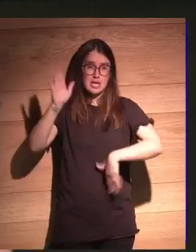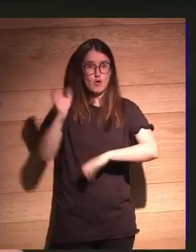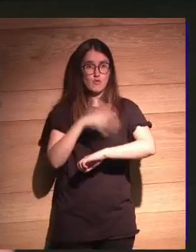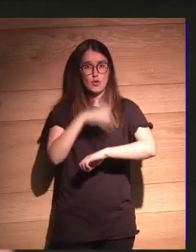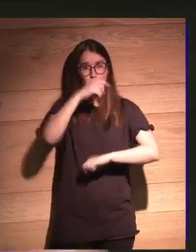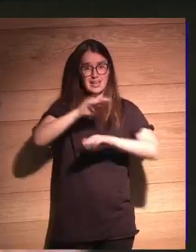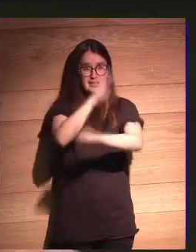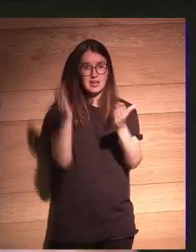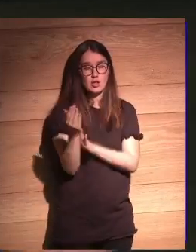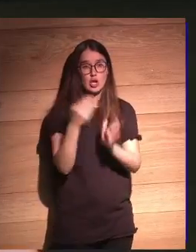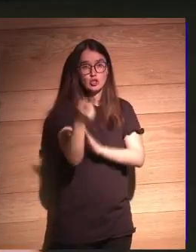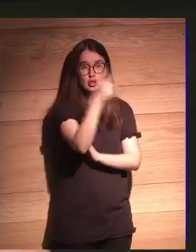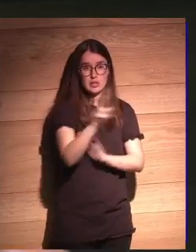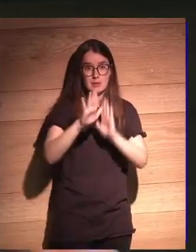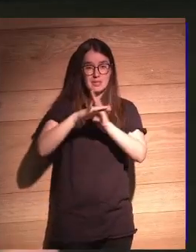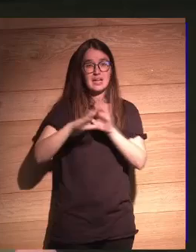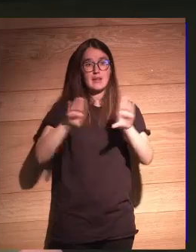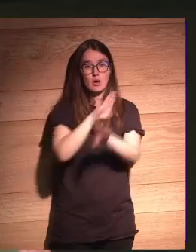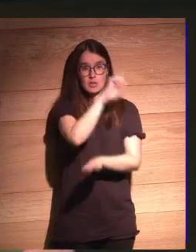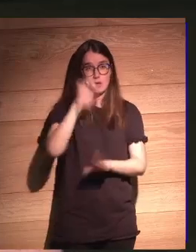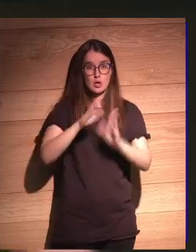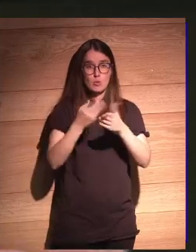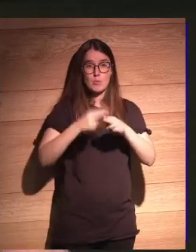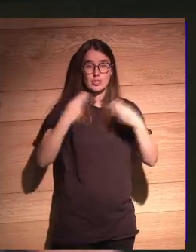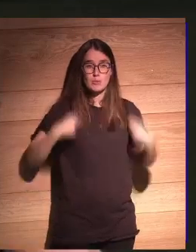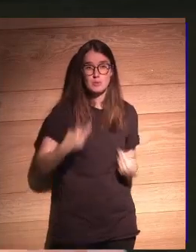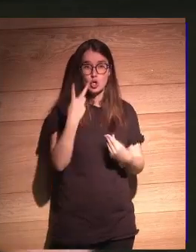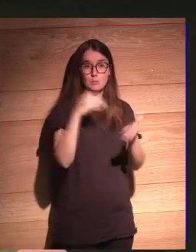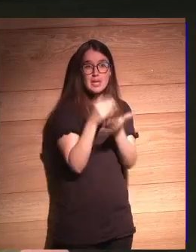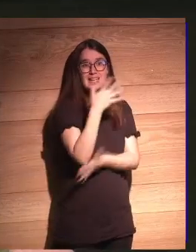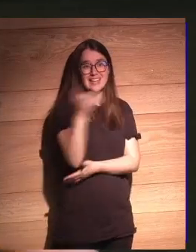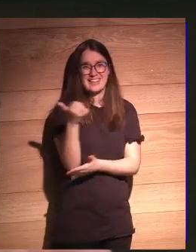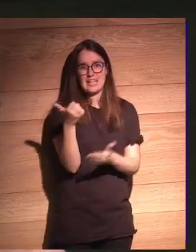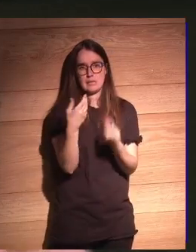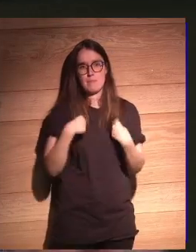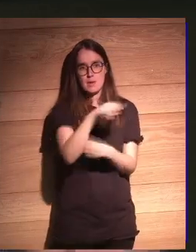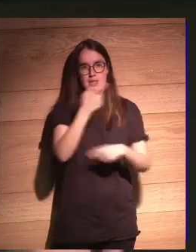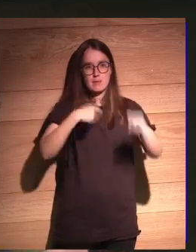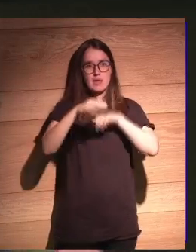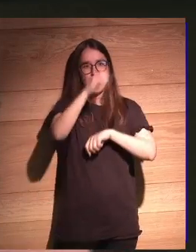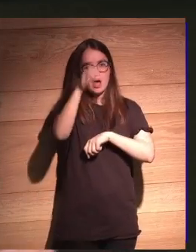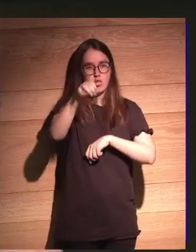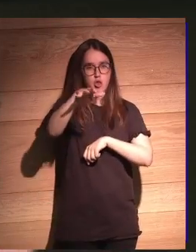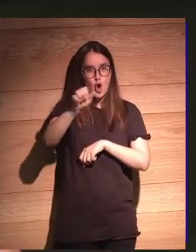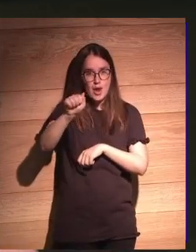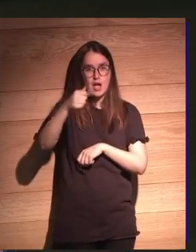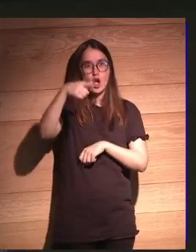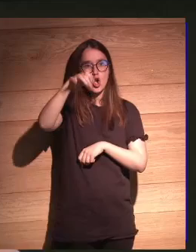housing to the largest international vulture fund. 2 weeks after one After that, they sell